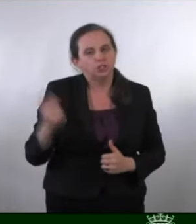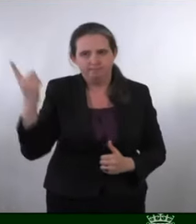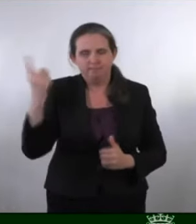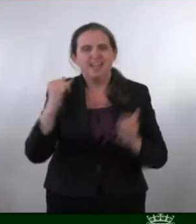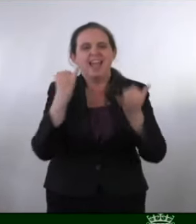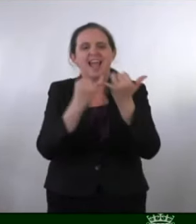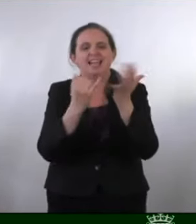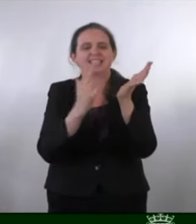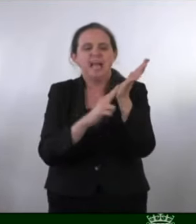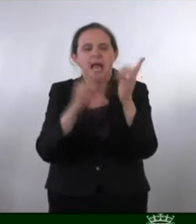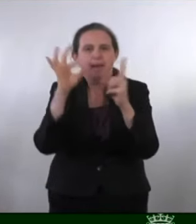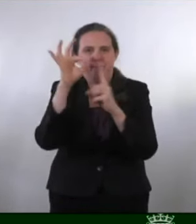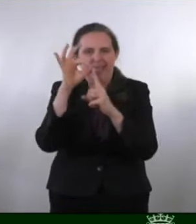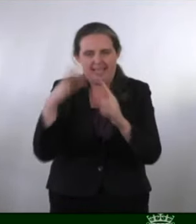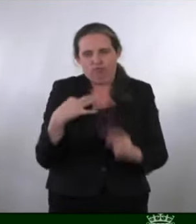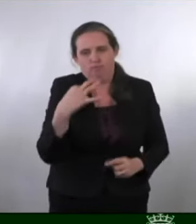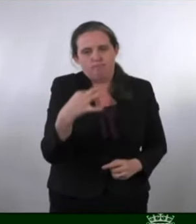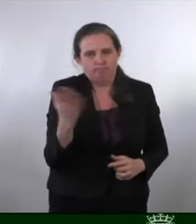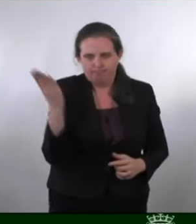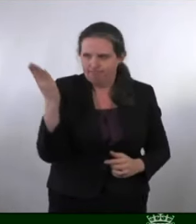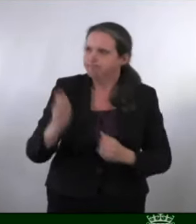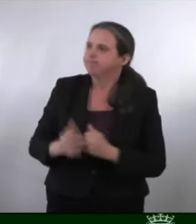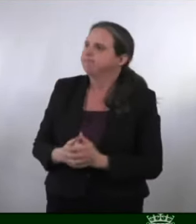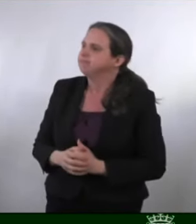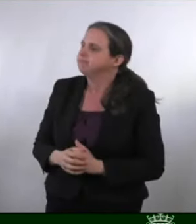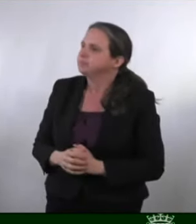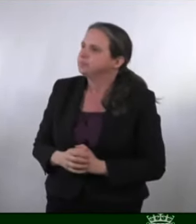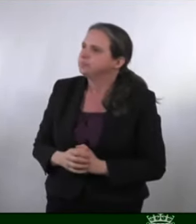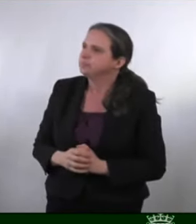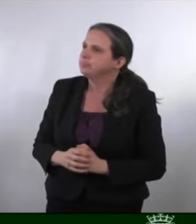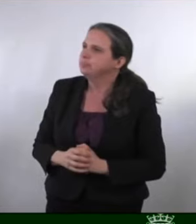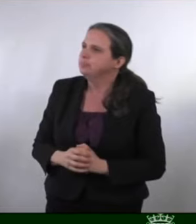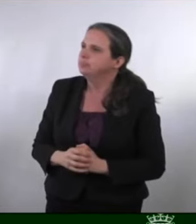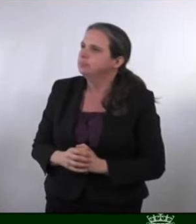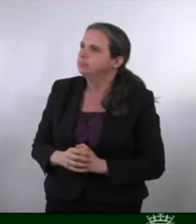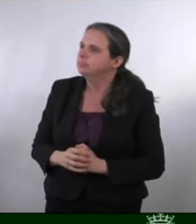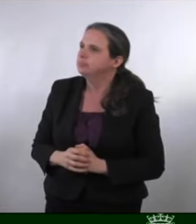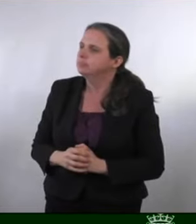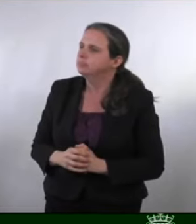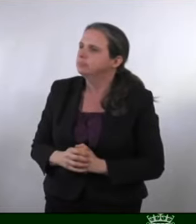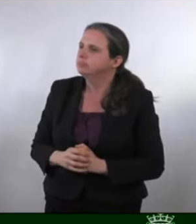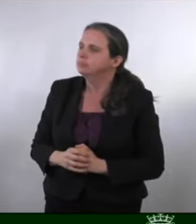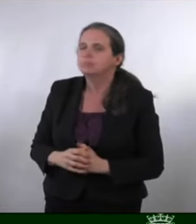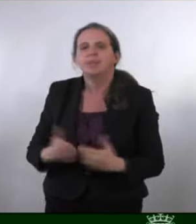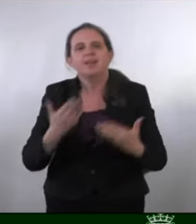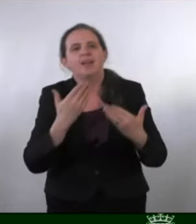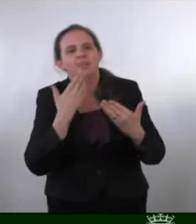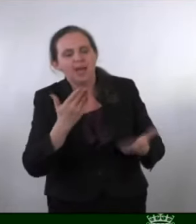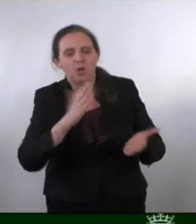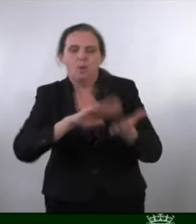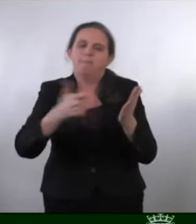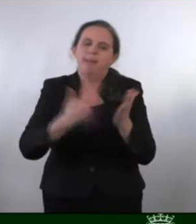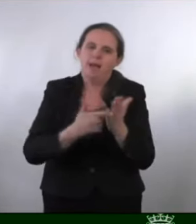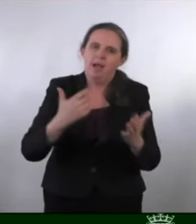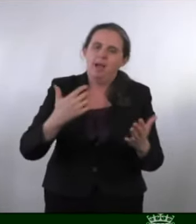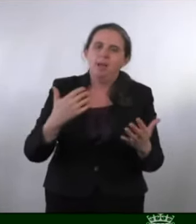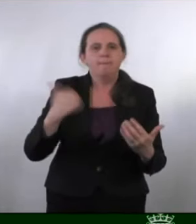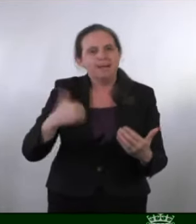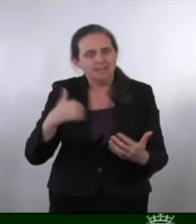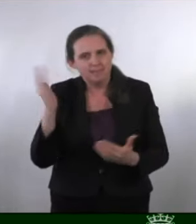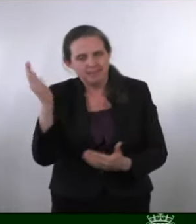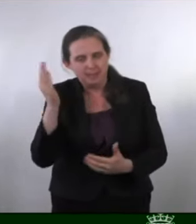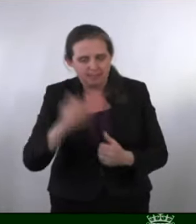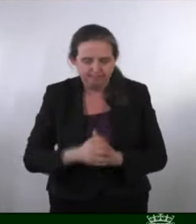Thank you, Madam Deputy Speaker. Whatever tier of protection, people expect frontline workers to get the support they need to